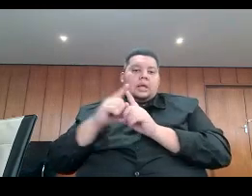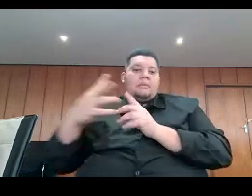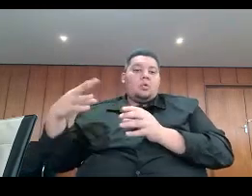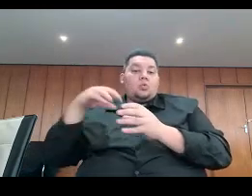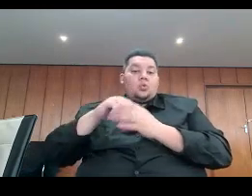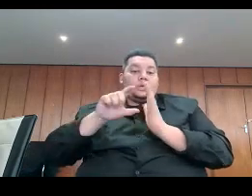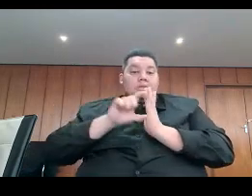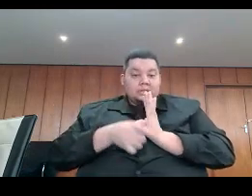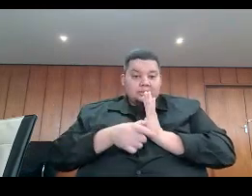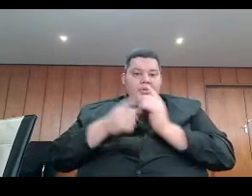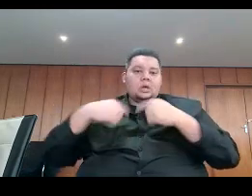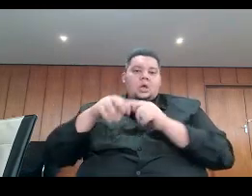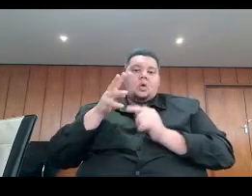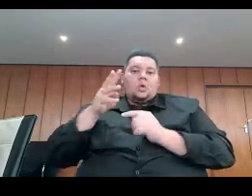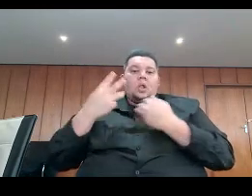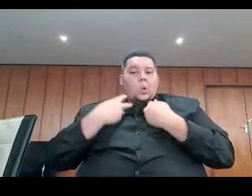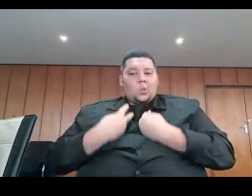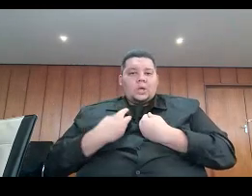weaken the application.